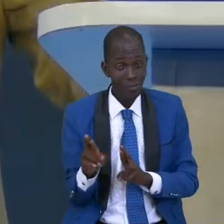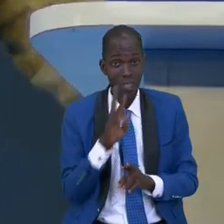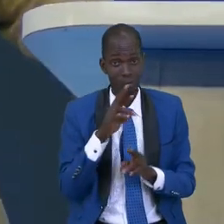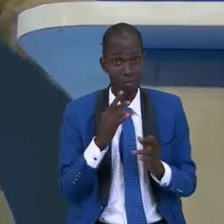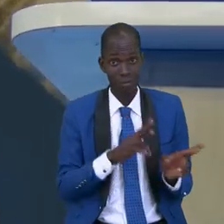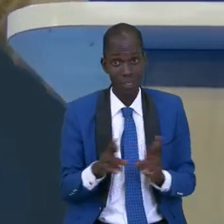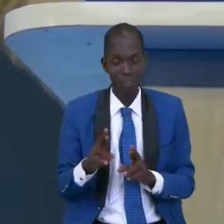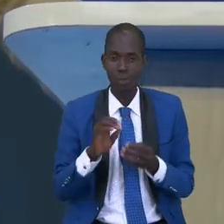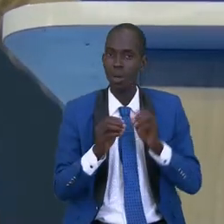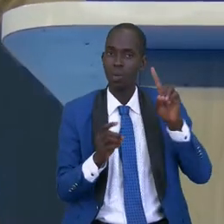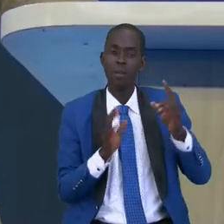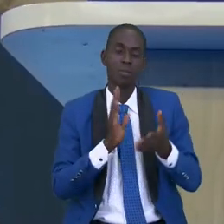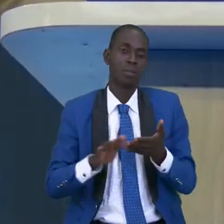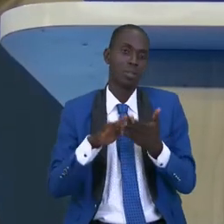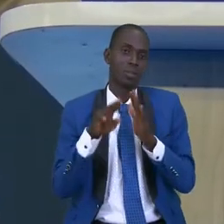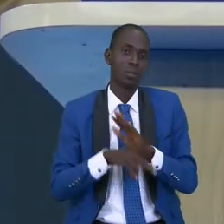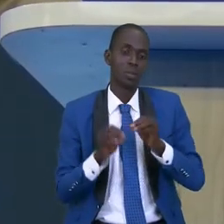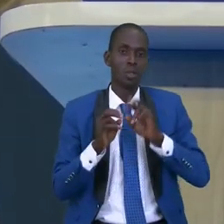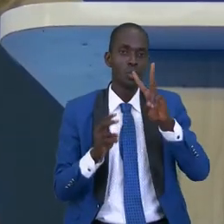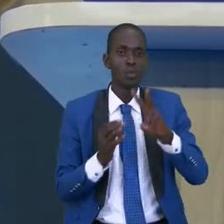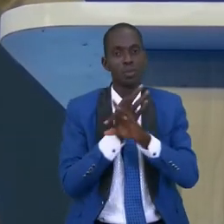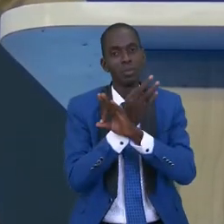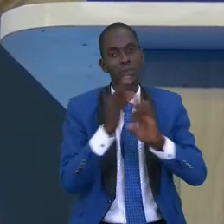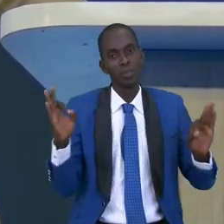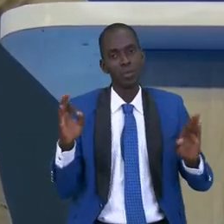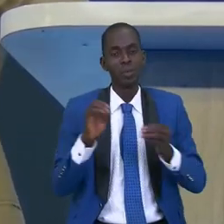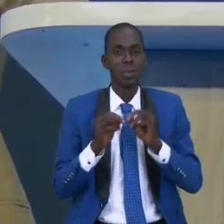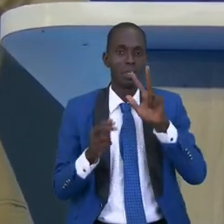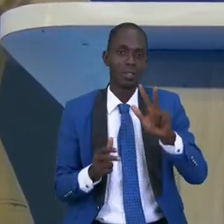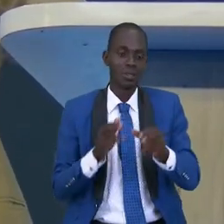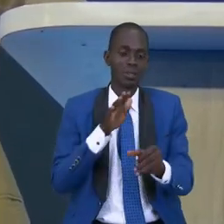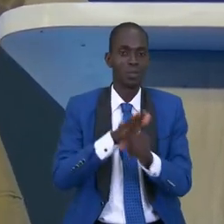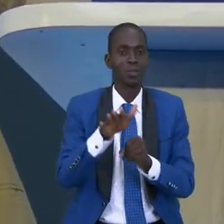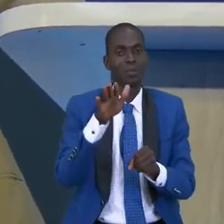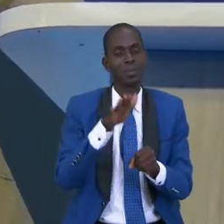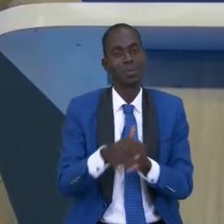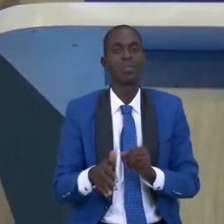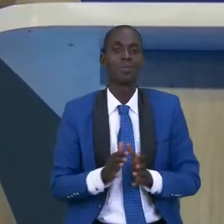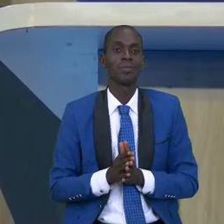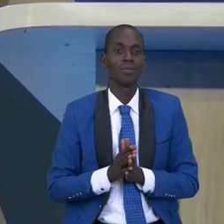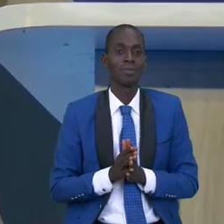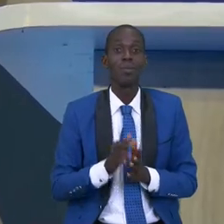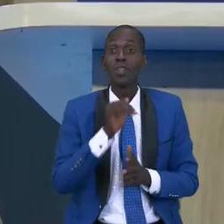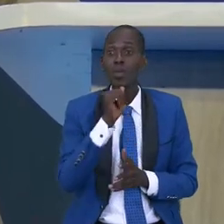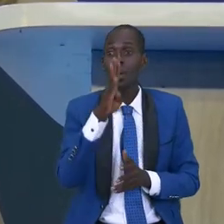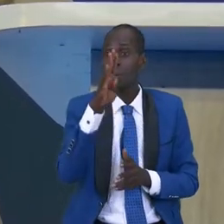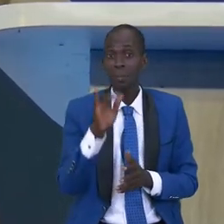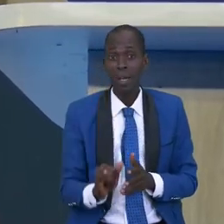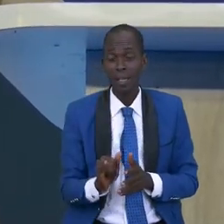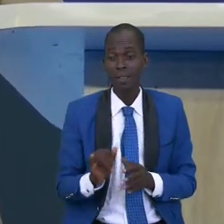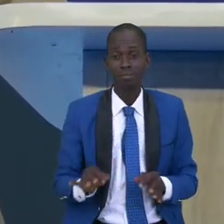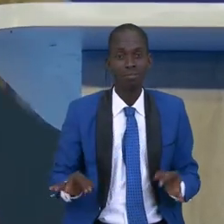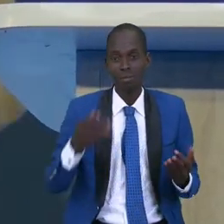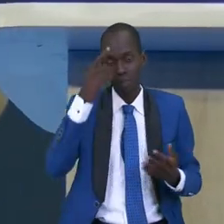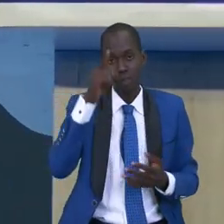Forgiveness, number one. Freedom, number two. Fulfillment, number three. Not by marriage, by the